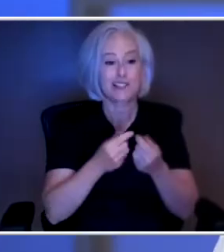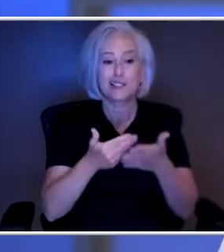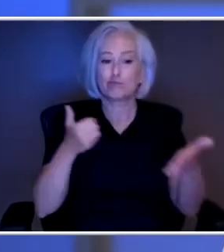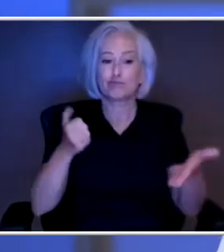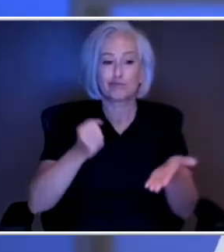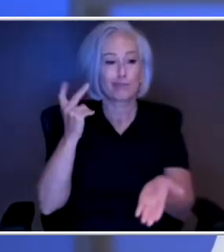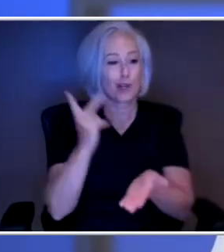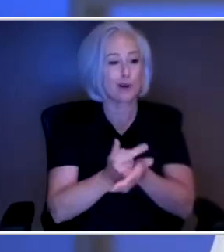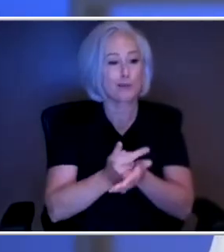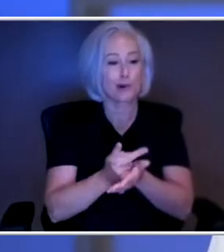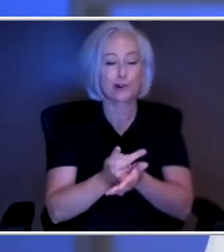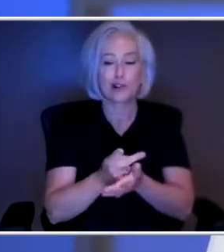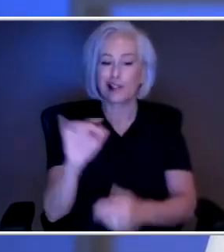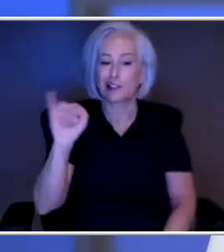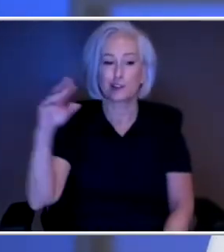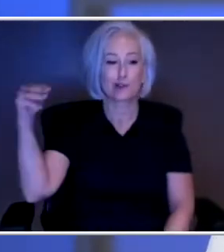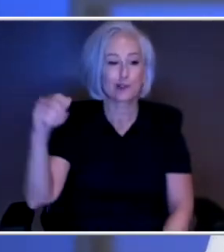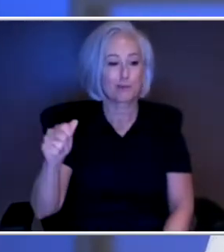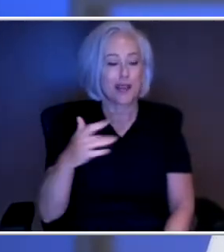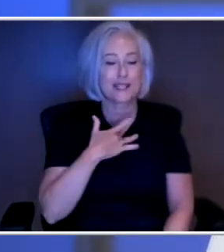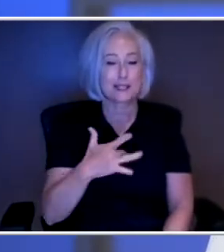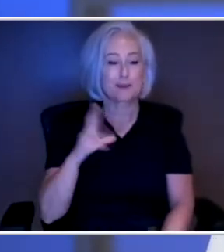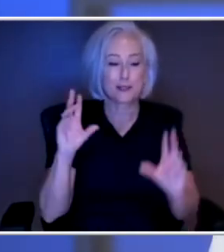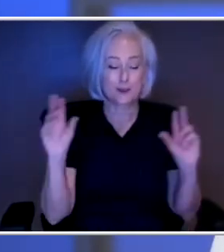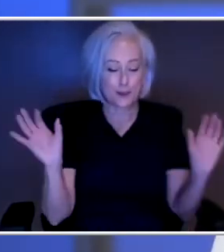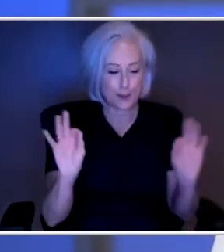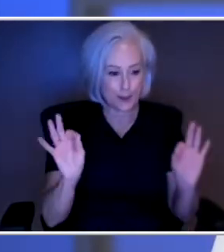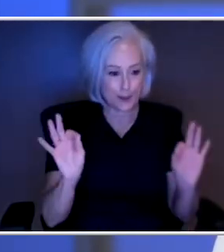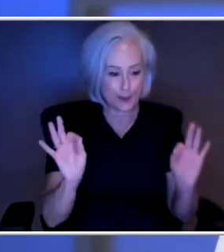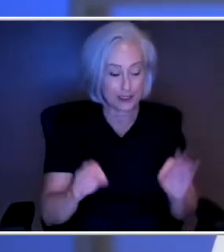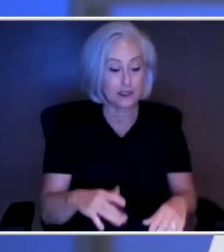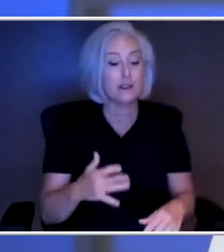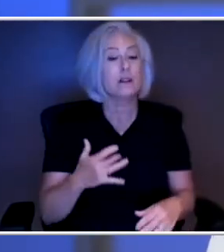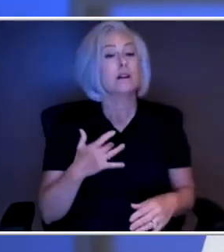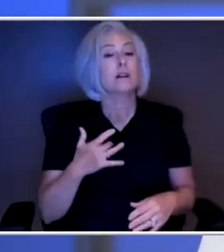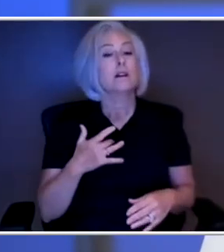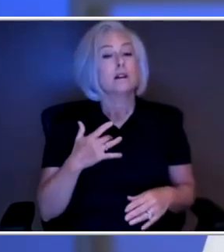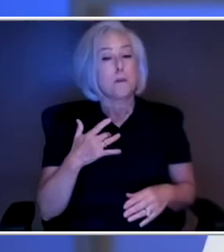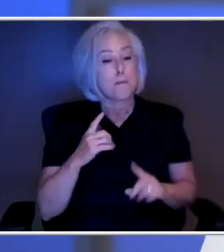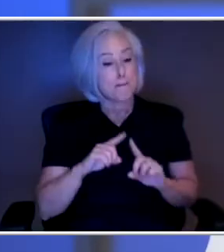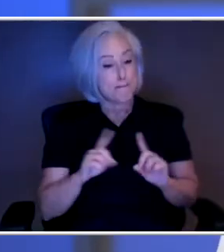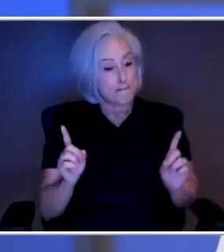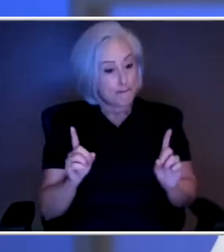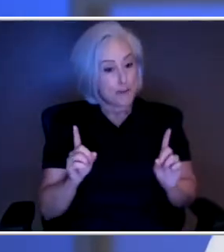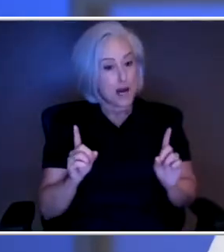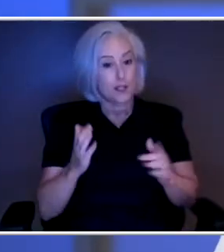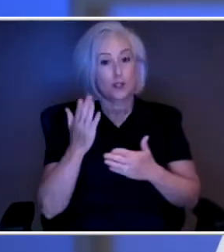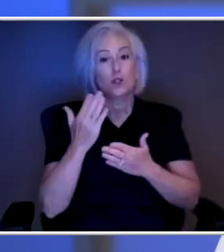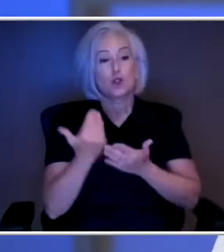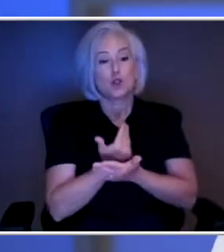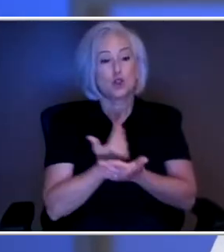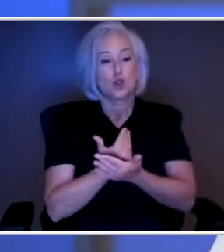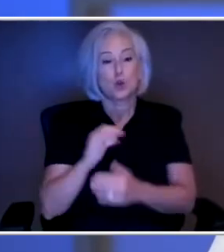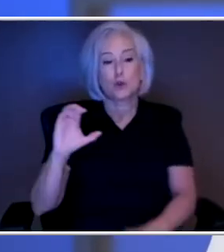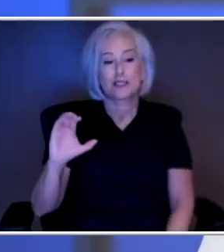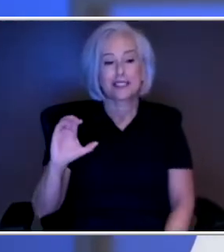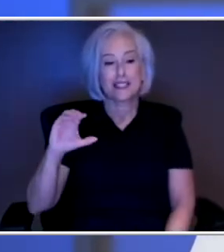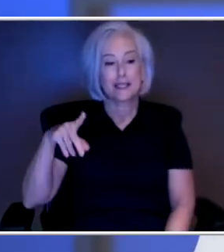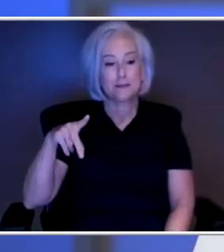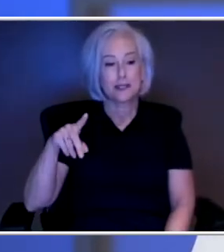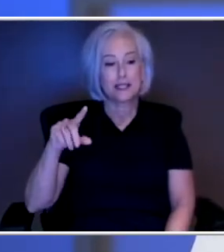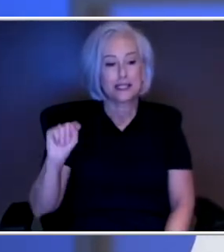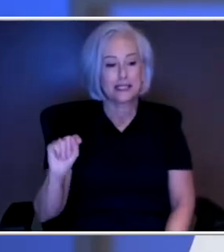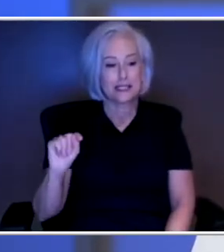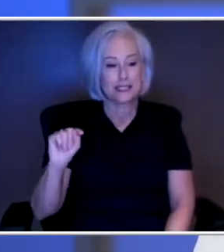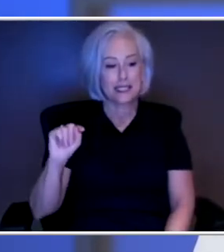so we don't usually have that problem. And it tends to be regional. However, there are new CPT codes just for this procedure. Once those